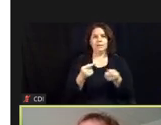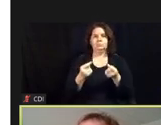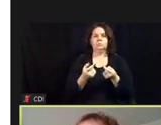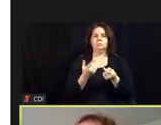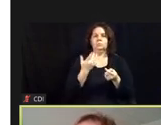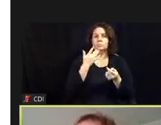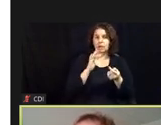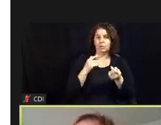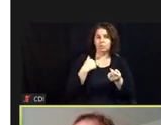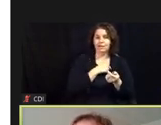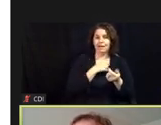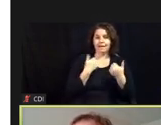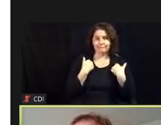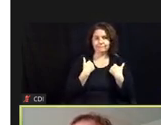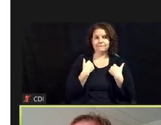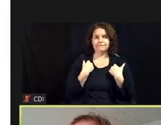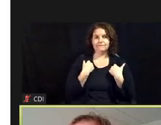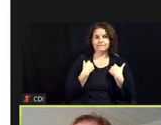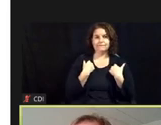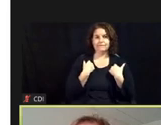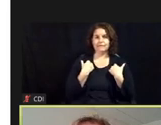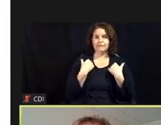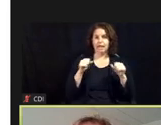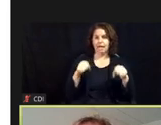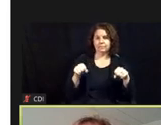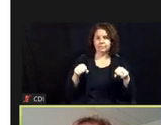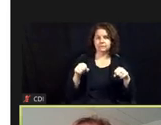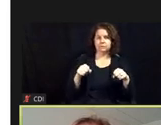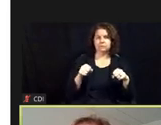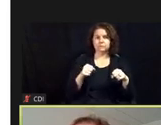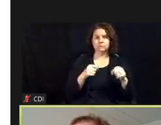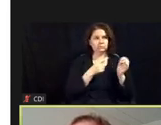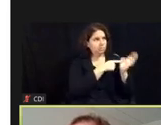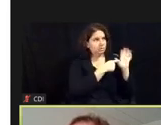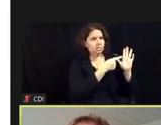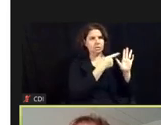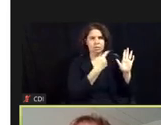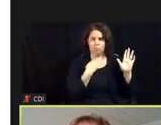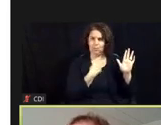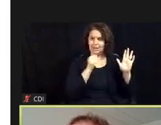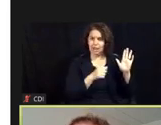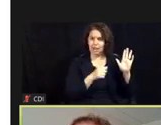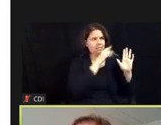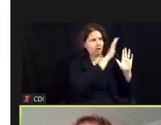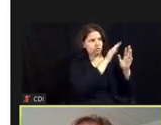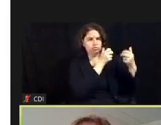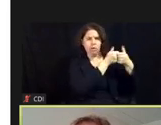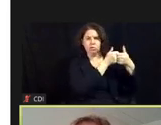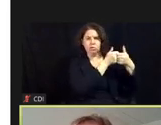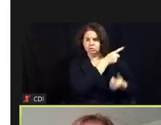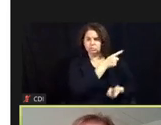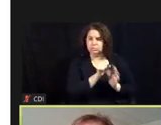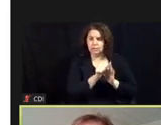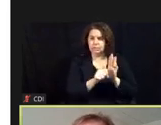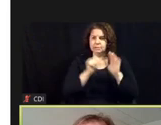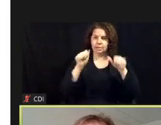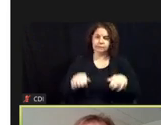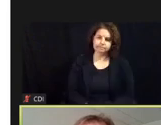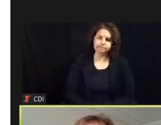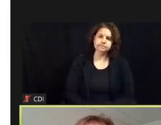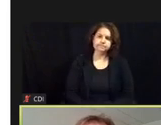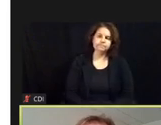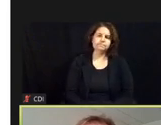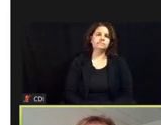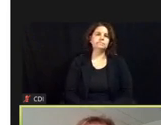to actually see issues like that, so we can bring them forward and be reevaluated this week. Next, please.